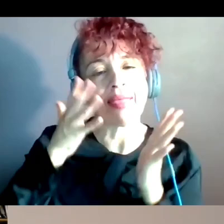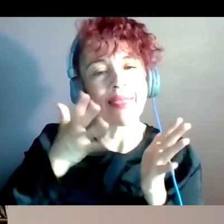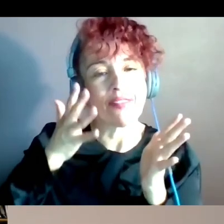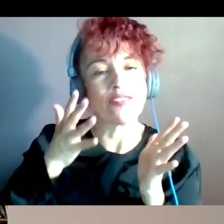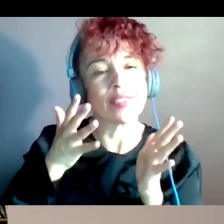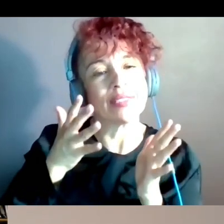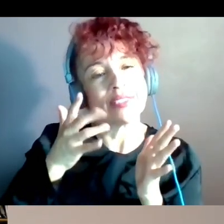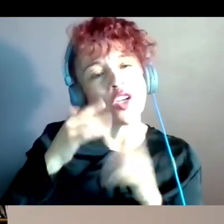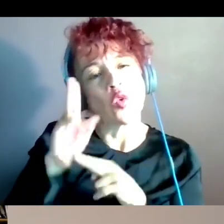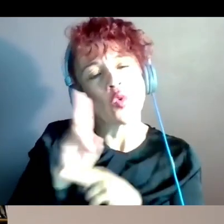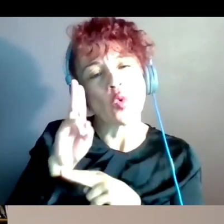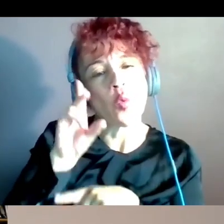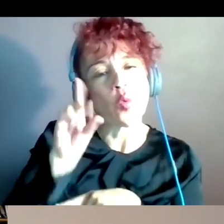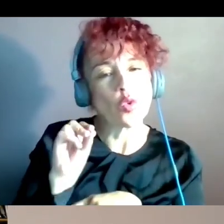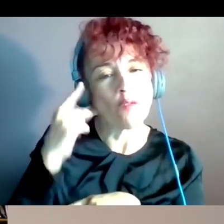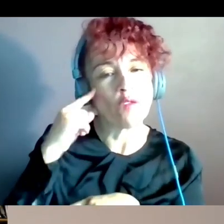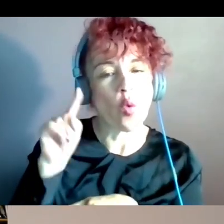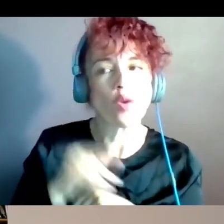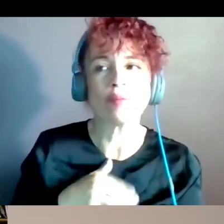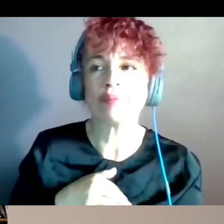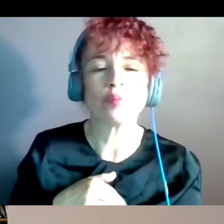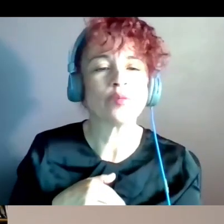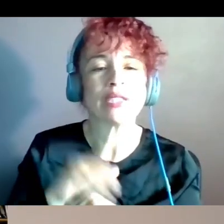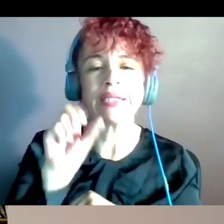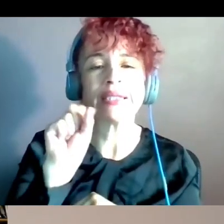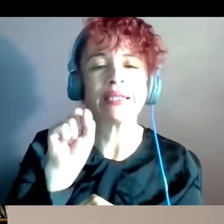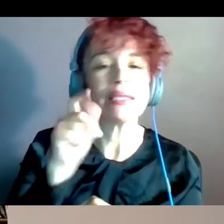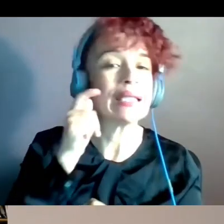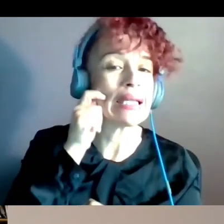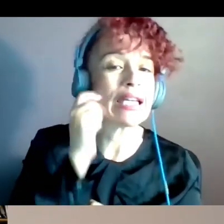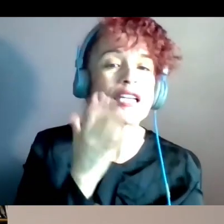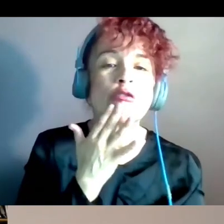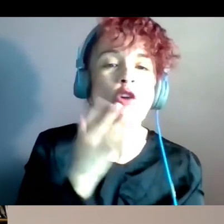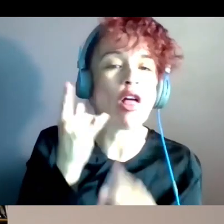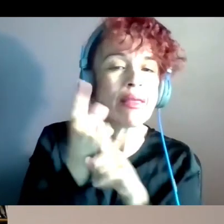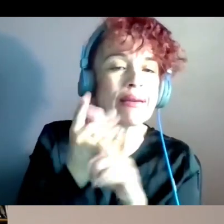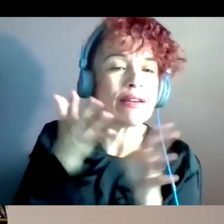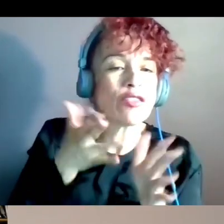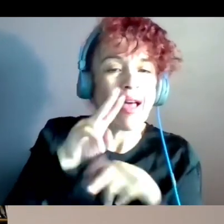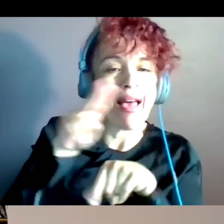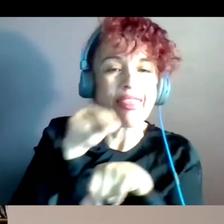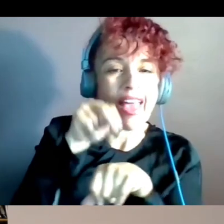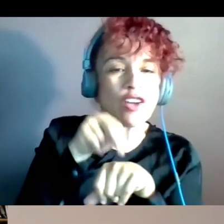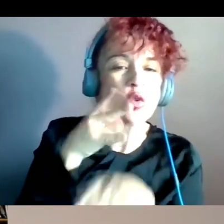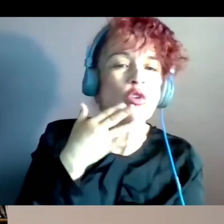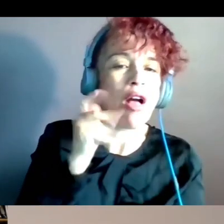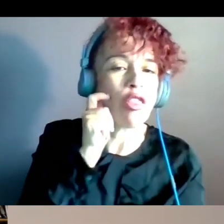and I usually do this for skin color when appropriate. I'll leave the natural color of the wood.